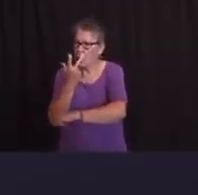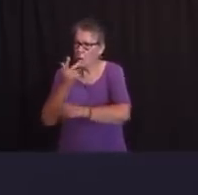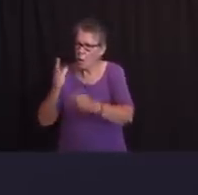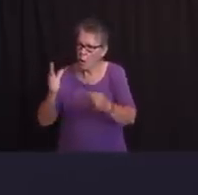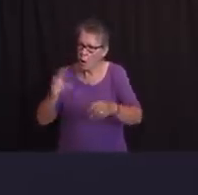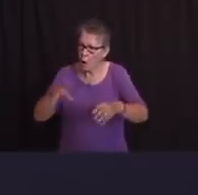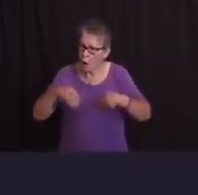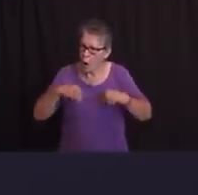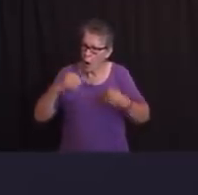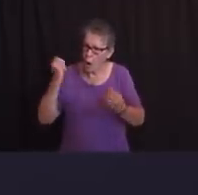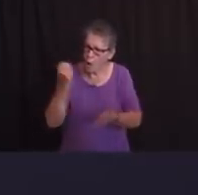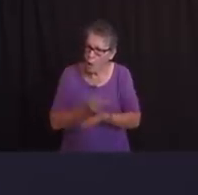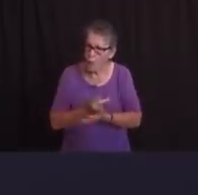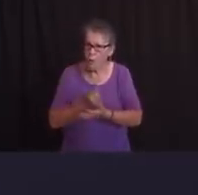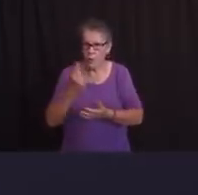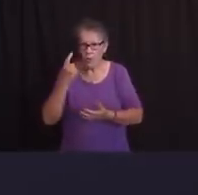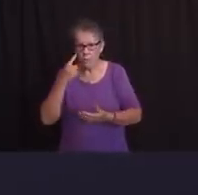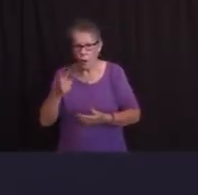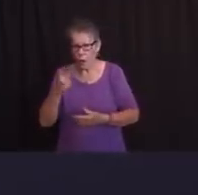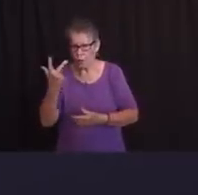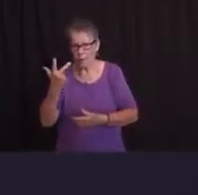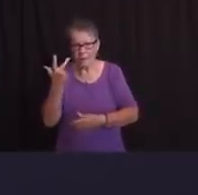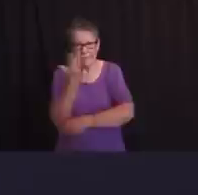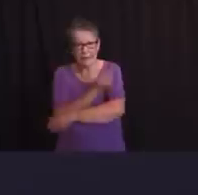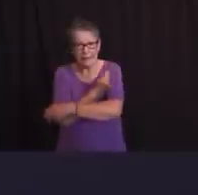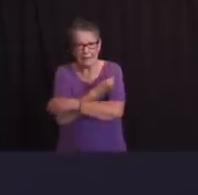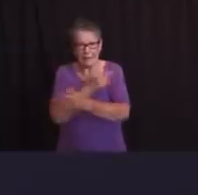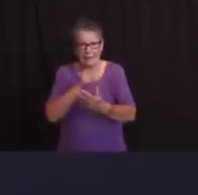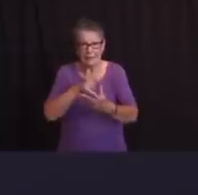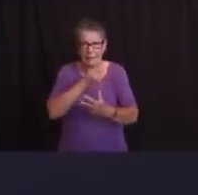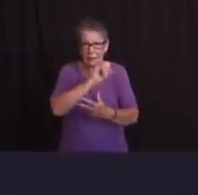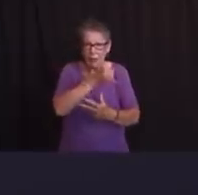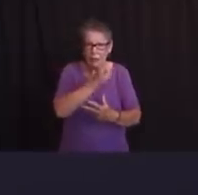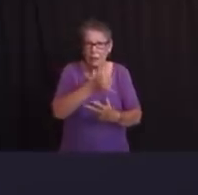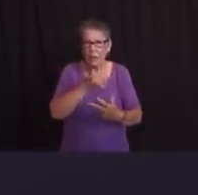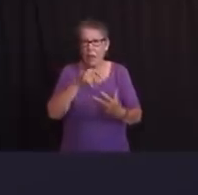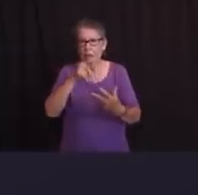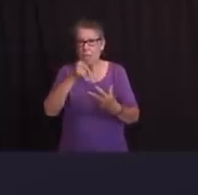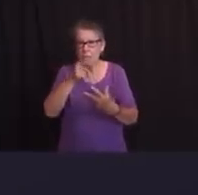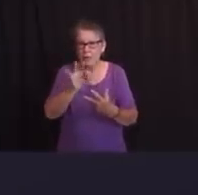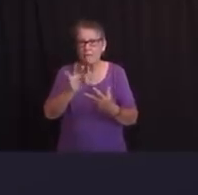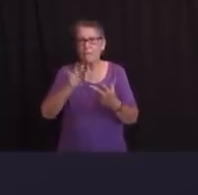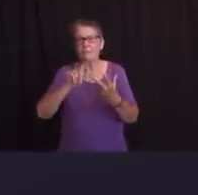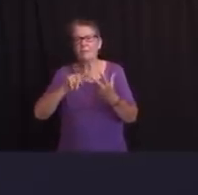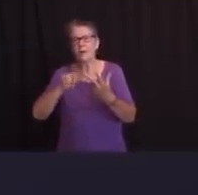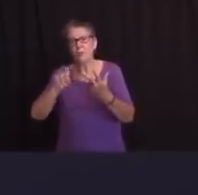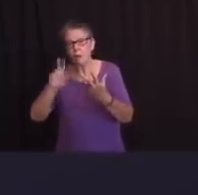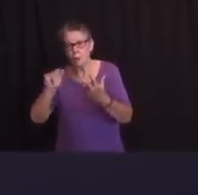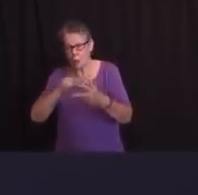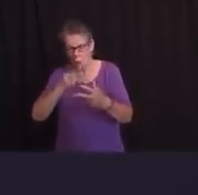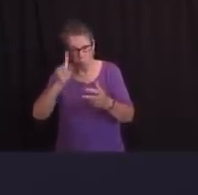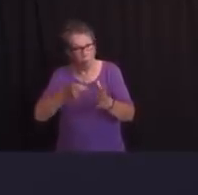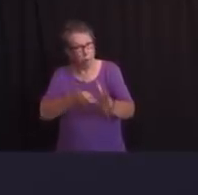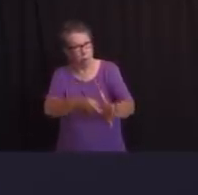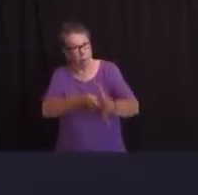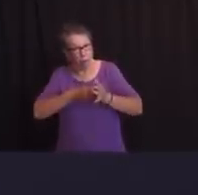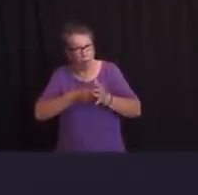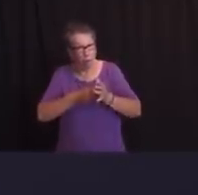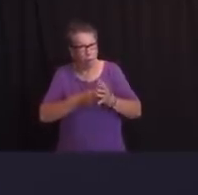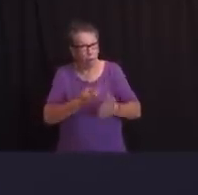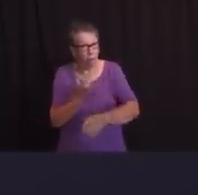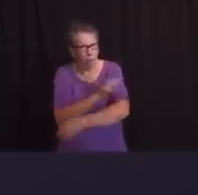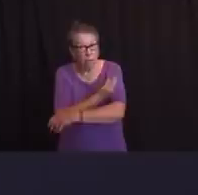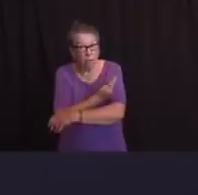in that case? And if the recommendations on masking and if these vaccine requirements do